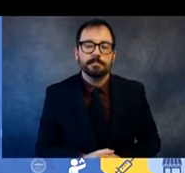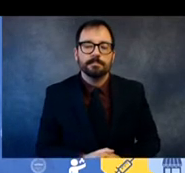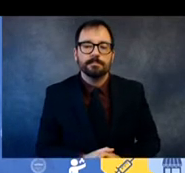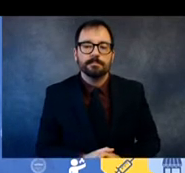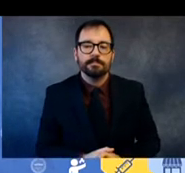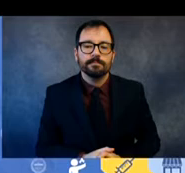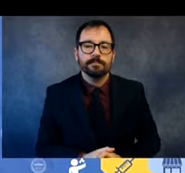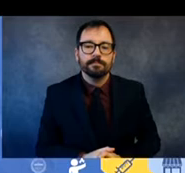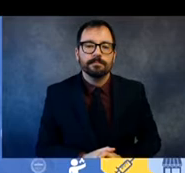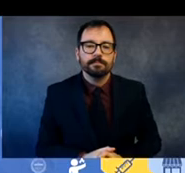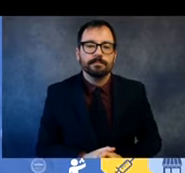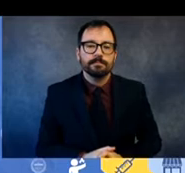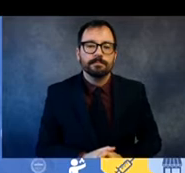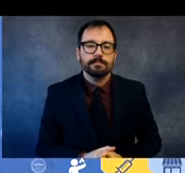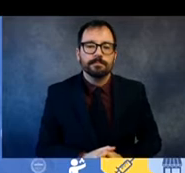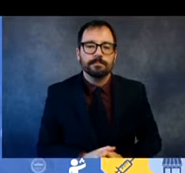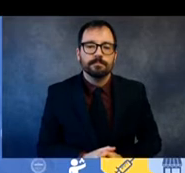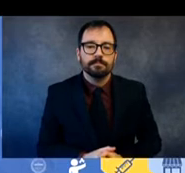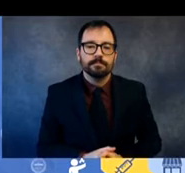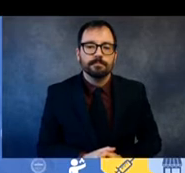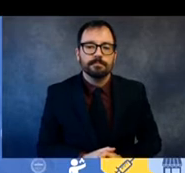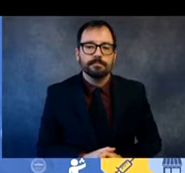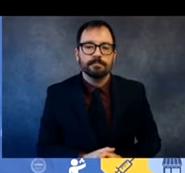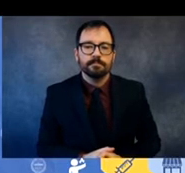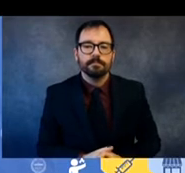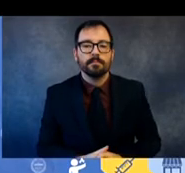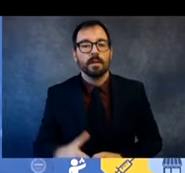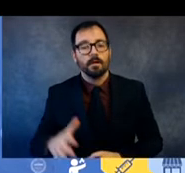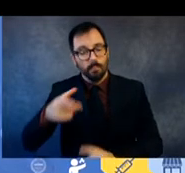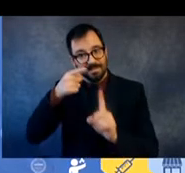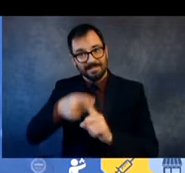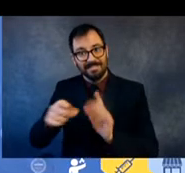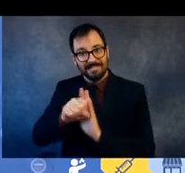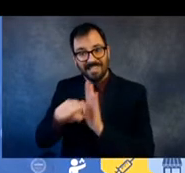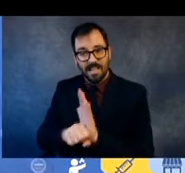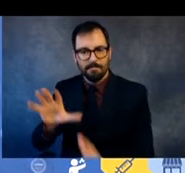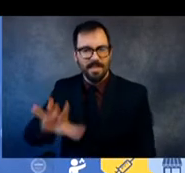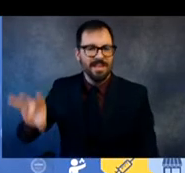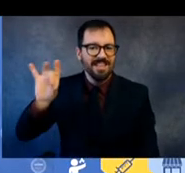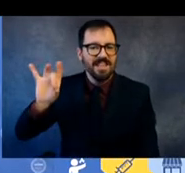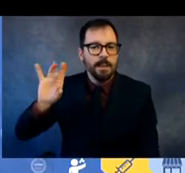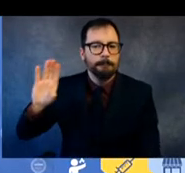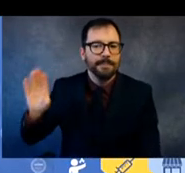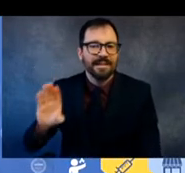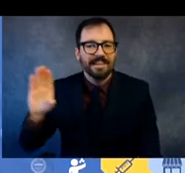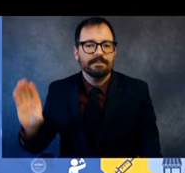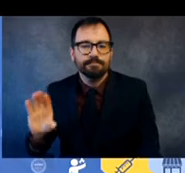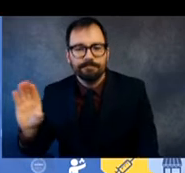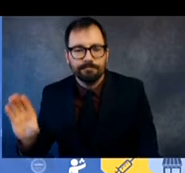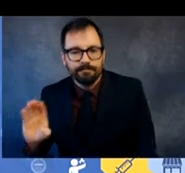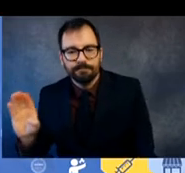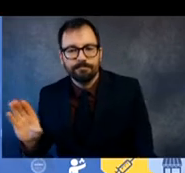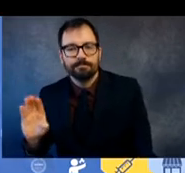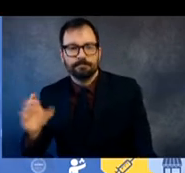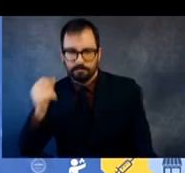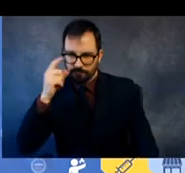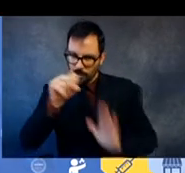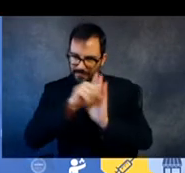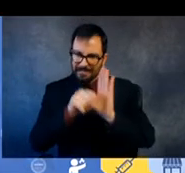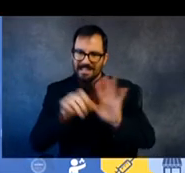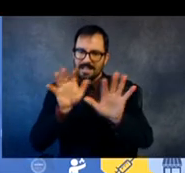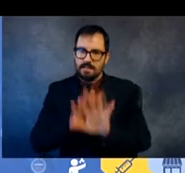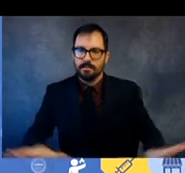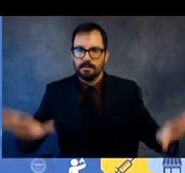So this is broken up in tranches, but directly to the state, for the state, is about $8 billion. So it's roughly $8